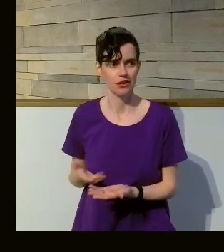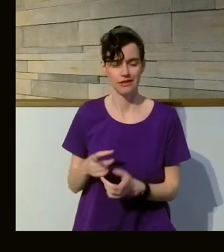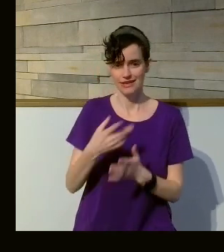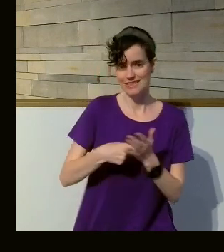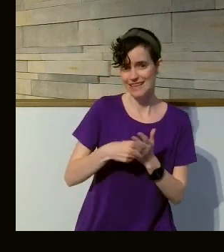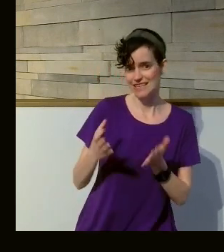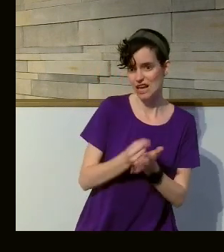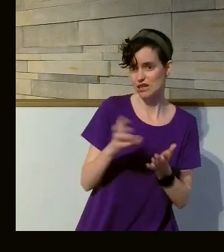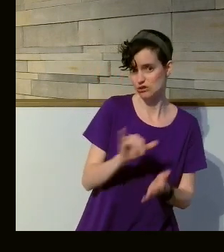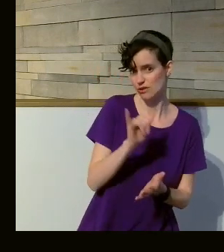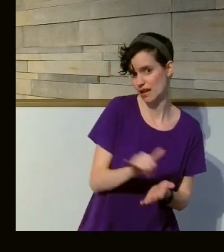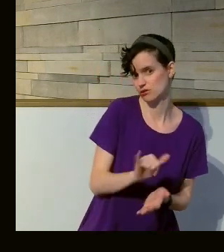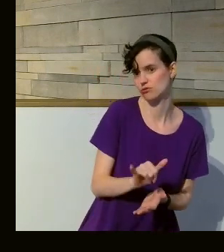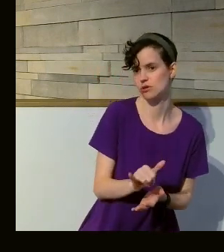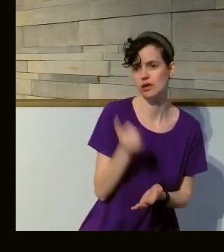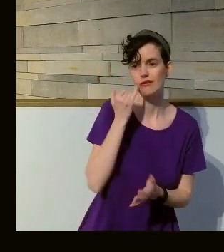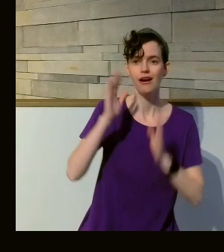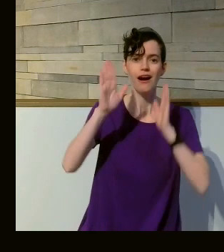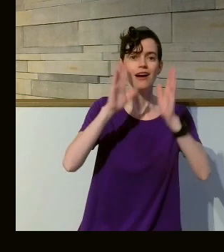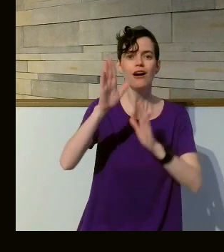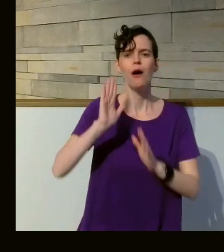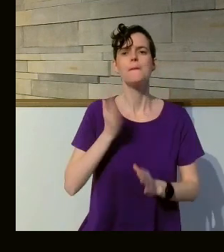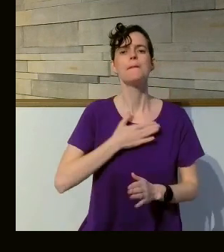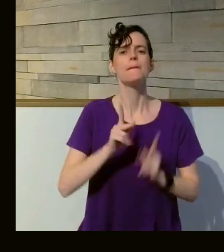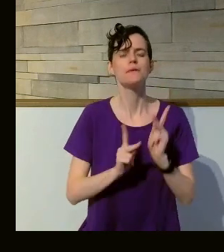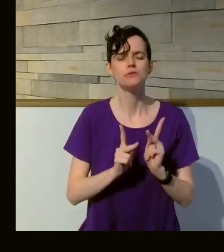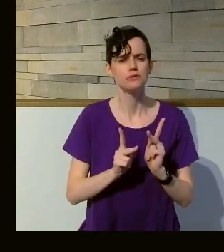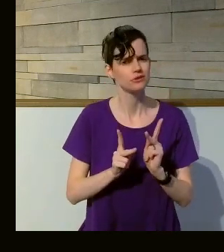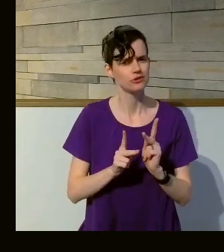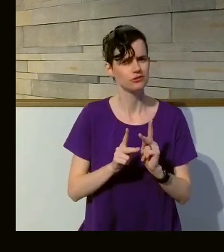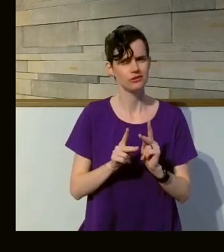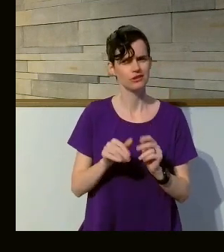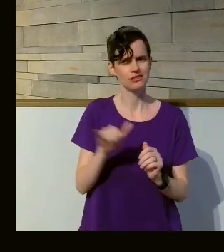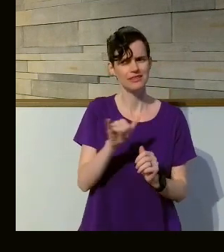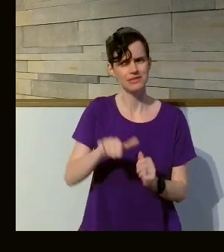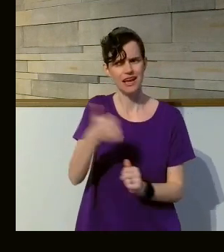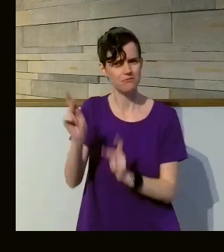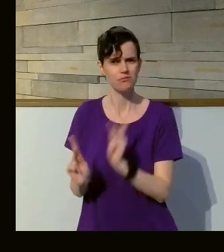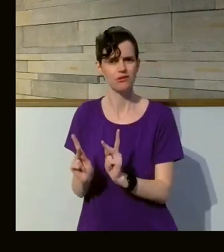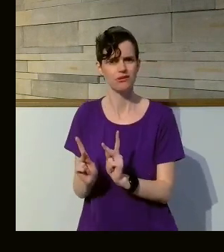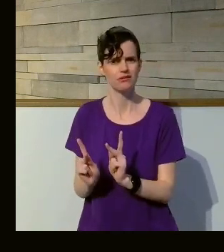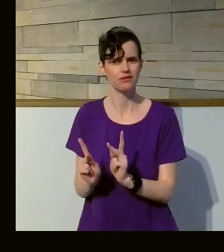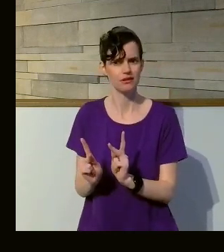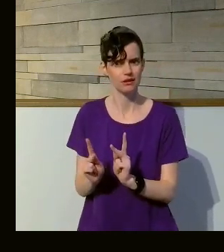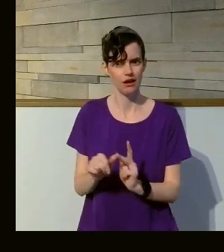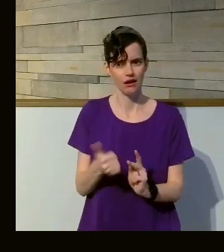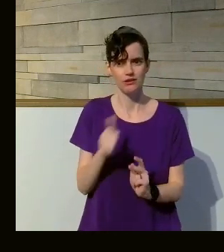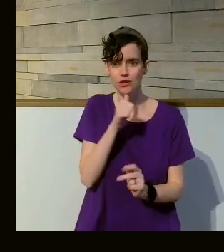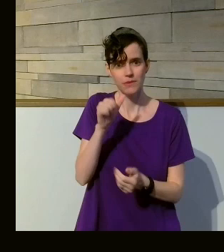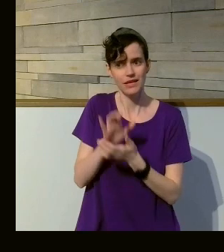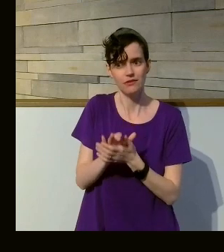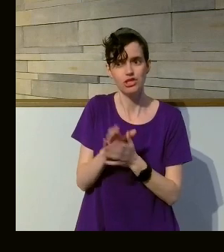tax collectors doing that? And if you greet only your own people, what are you doing more than others? Do not even the pagans do that?